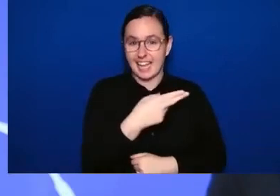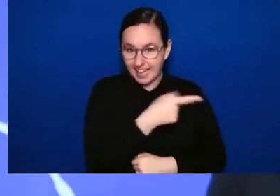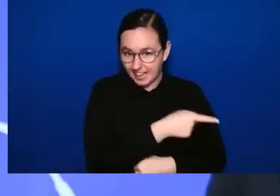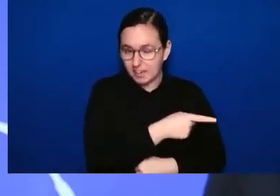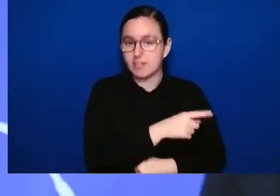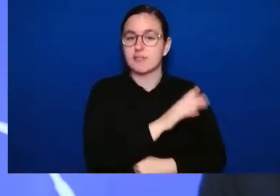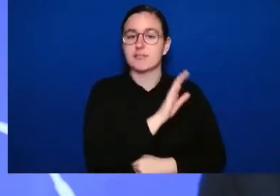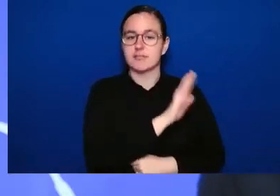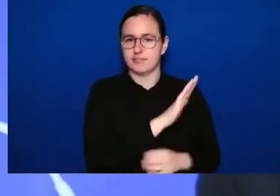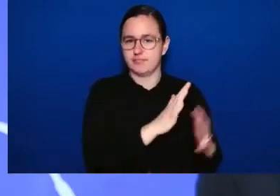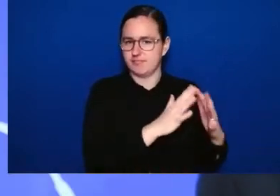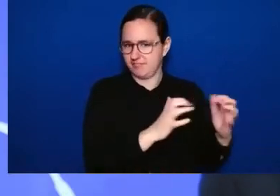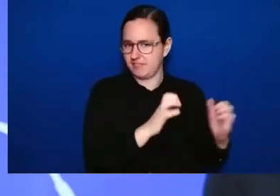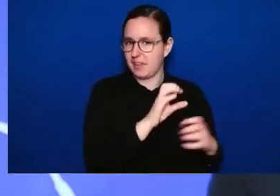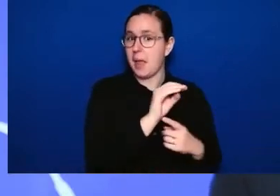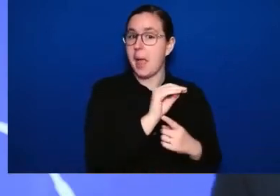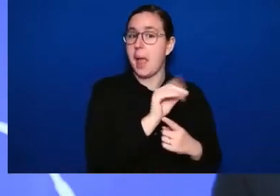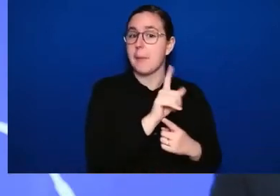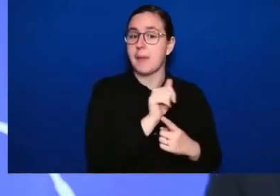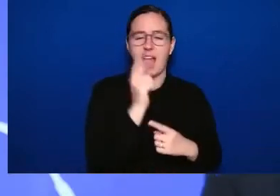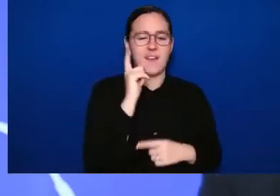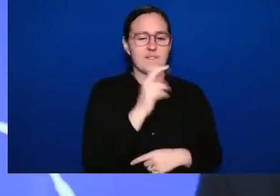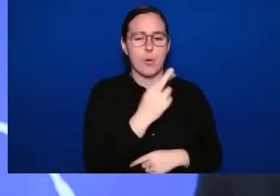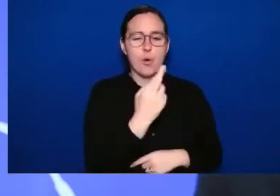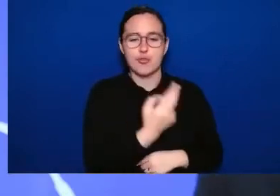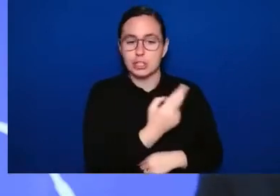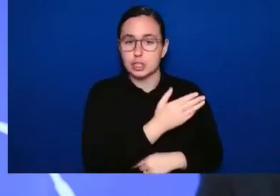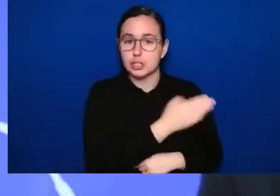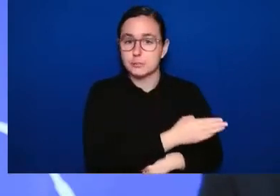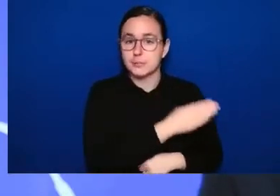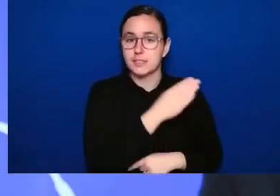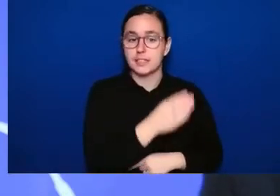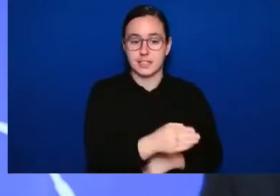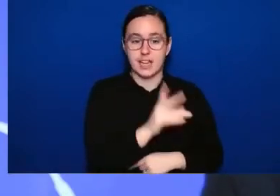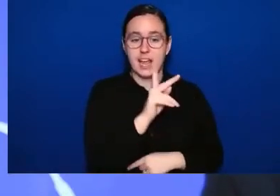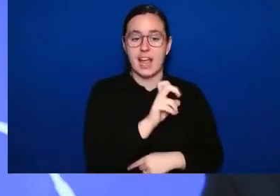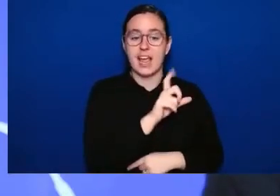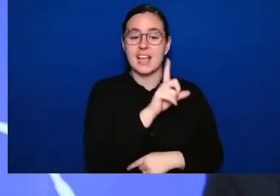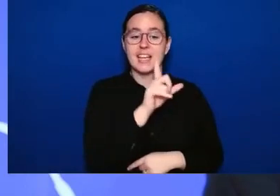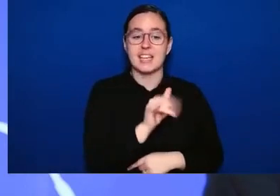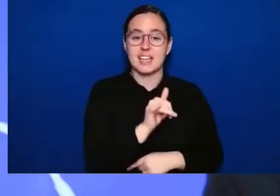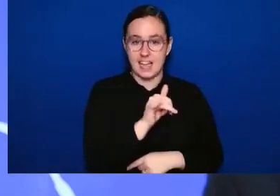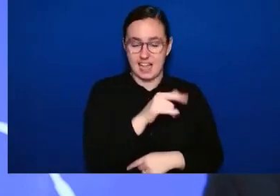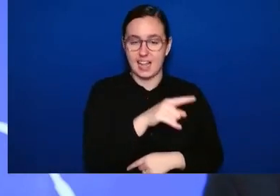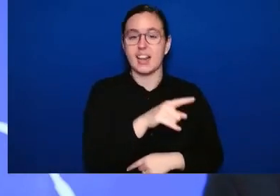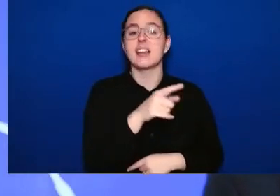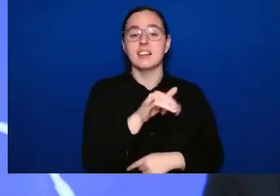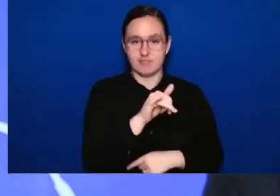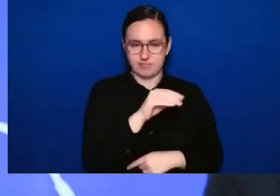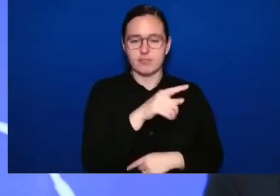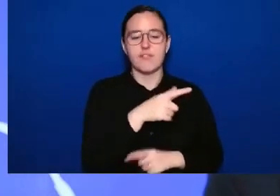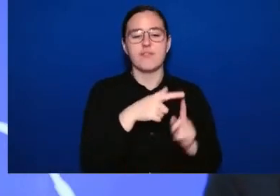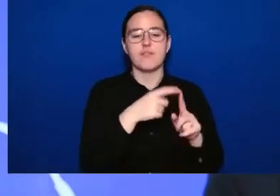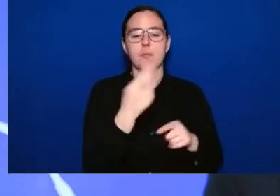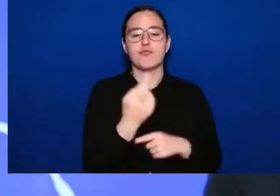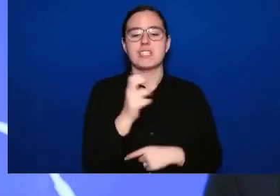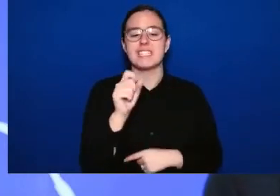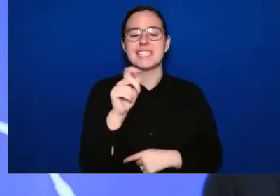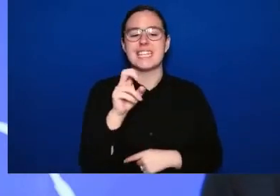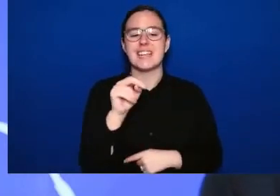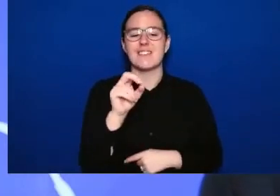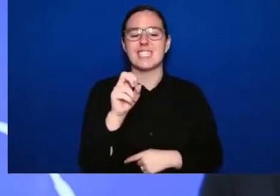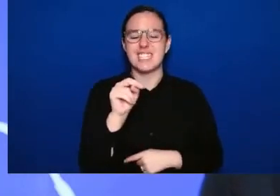and MLA Kelly Green from Richmond Steveston. As we share some important news, all of these MLAs have been